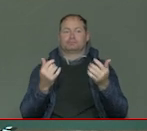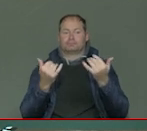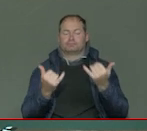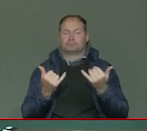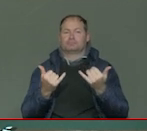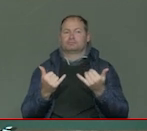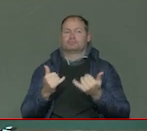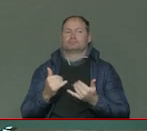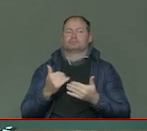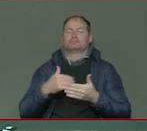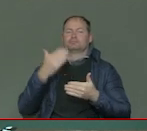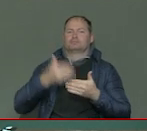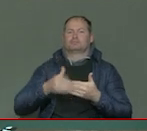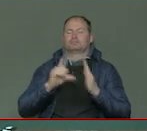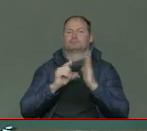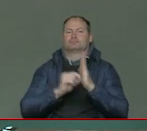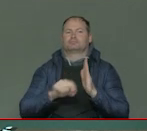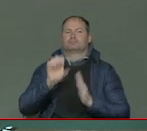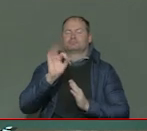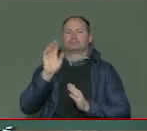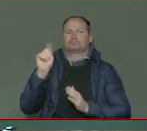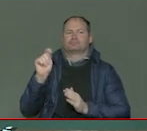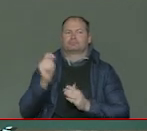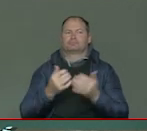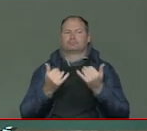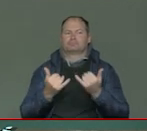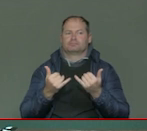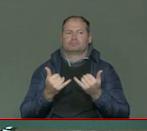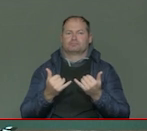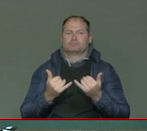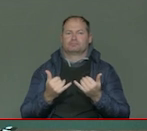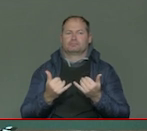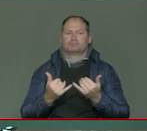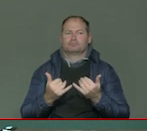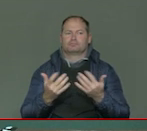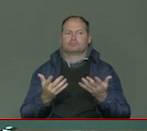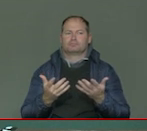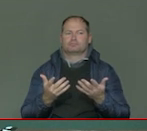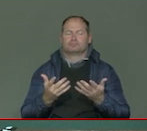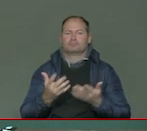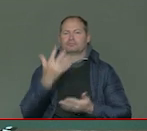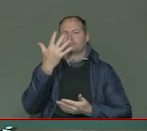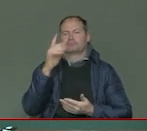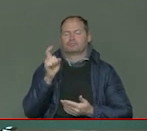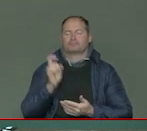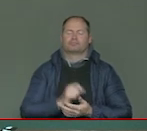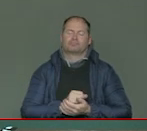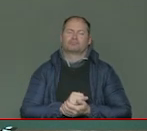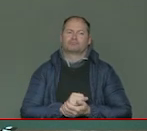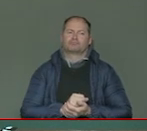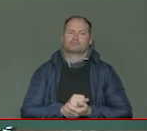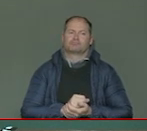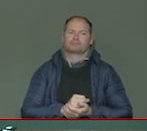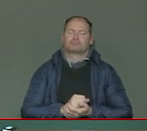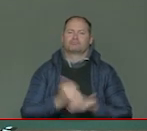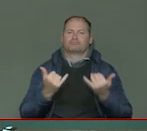EFT of 5,000 Rand that did not appear, there was a post-dated payment of 5,000 Rand. So